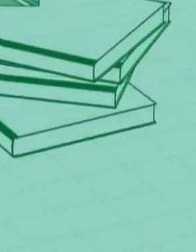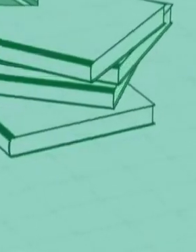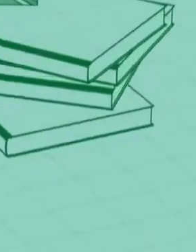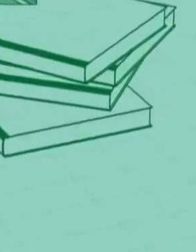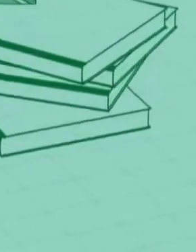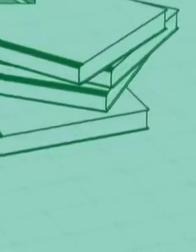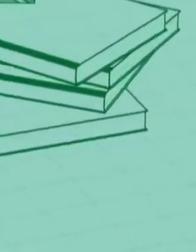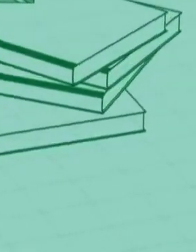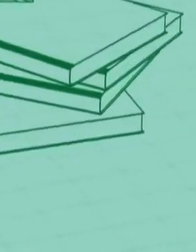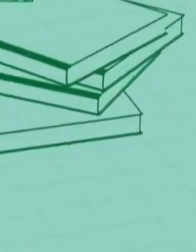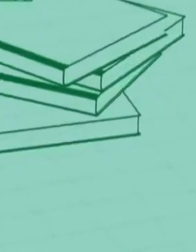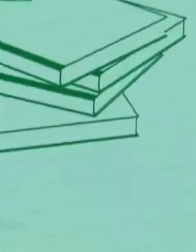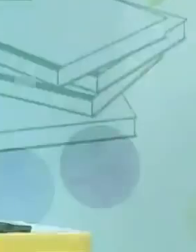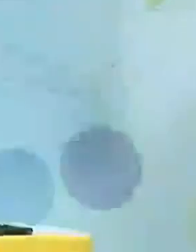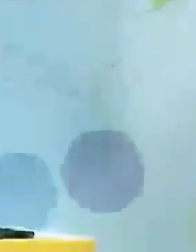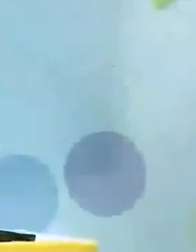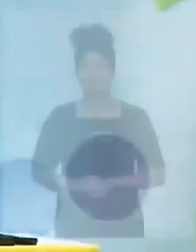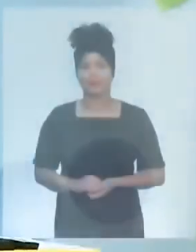oi